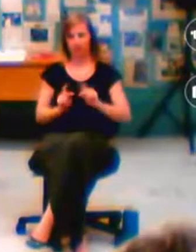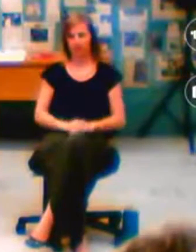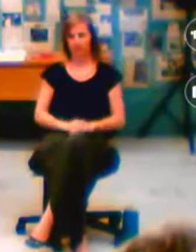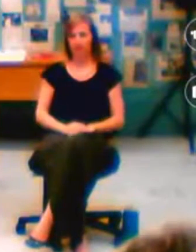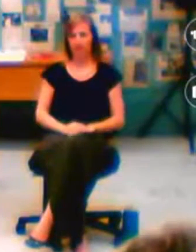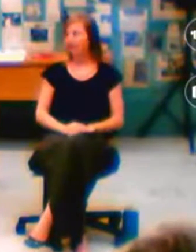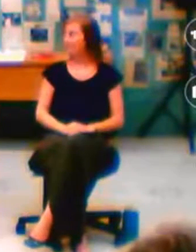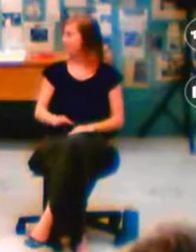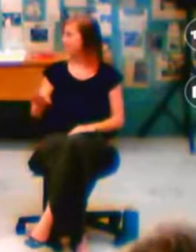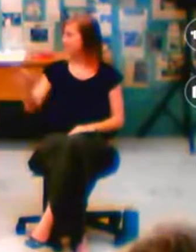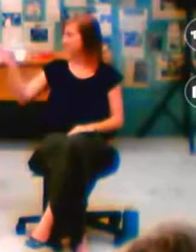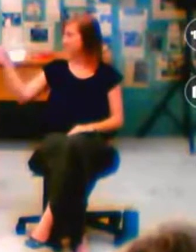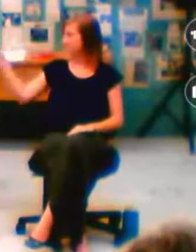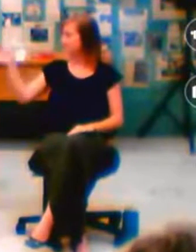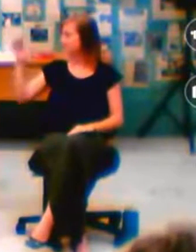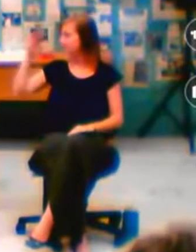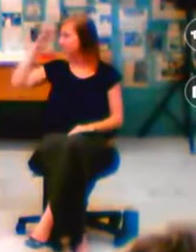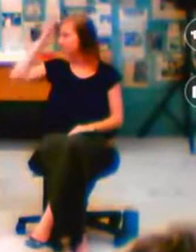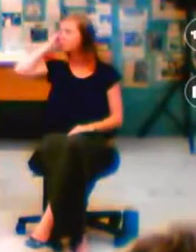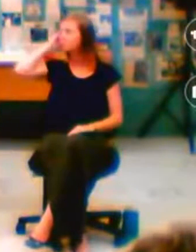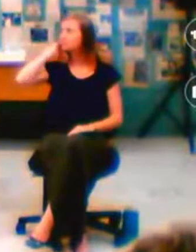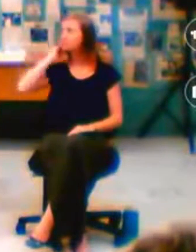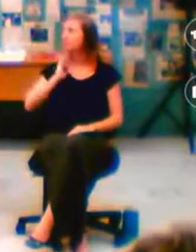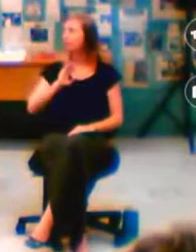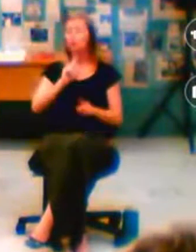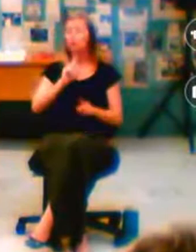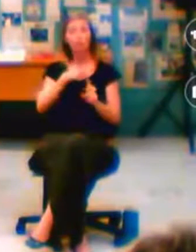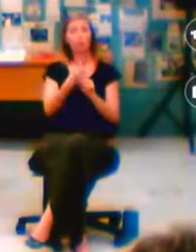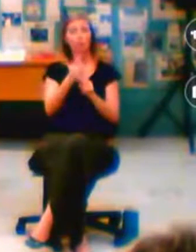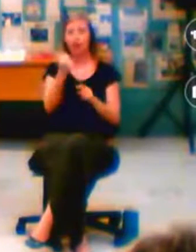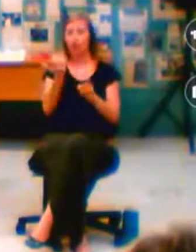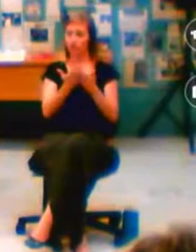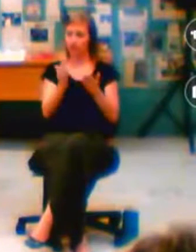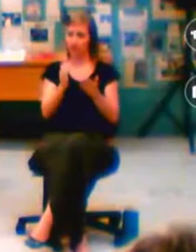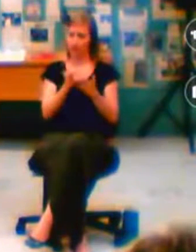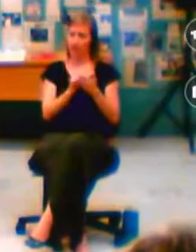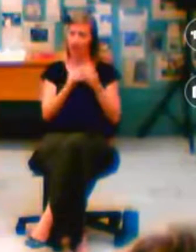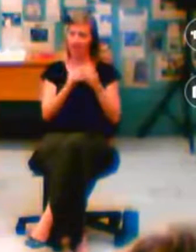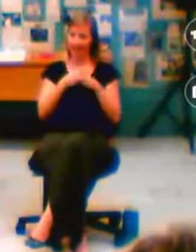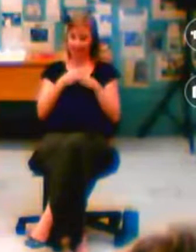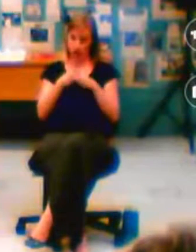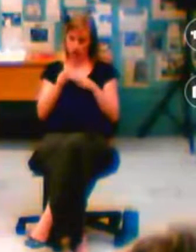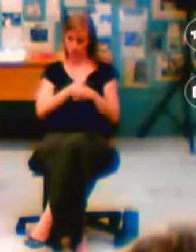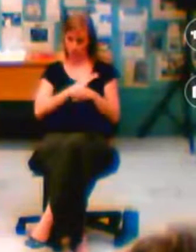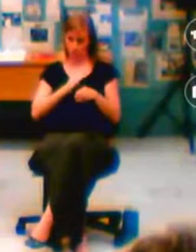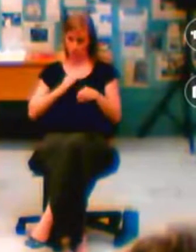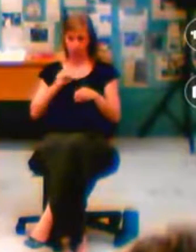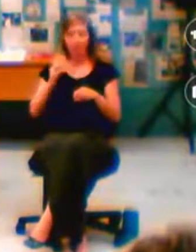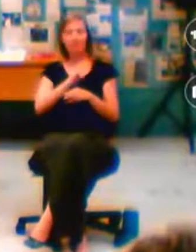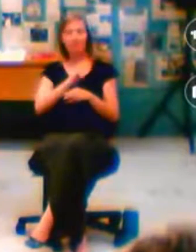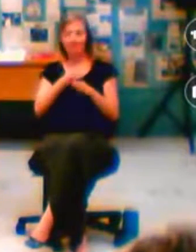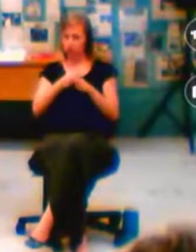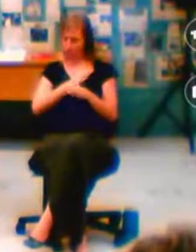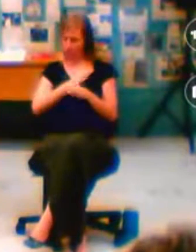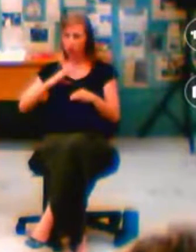a CEO and a CMO, and those folks hire the other people.